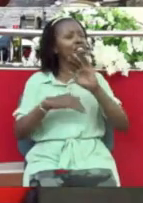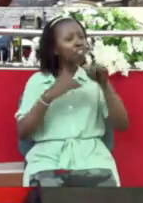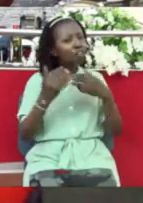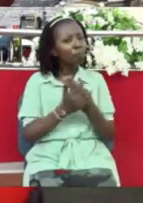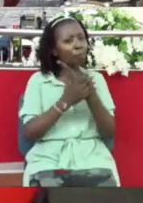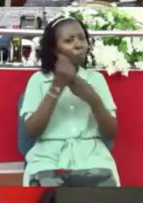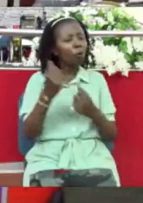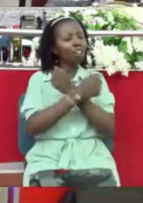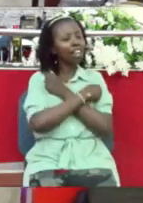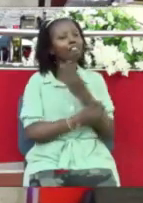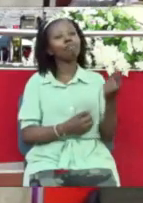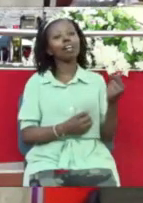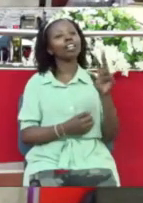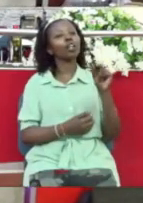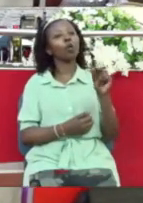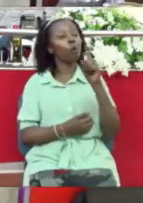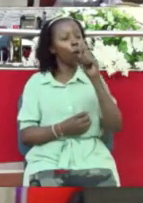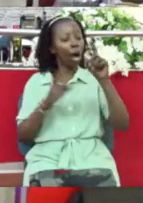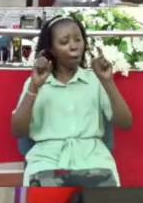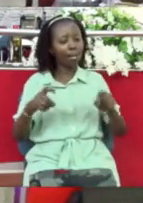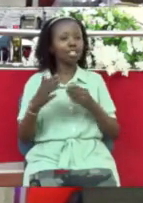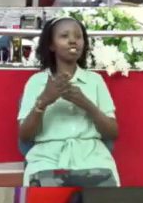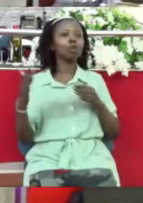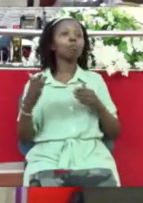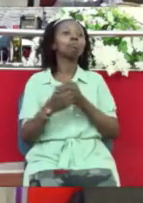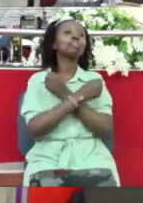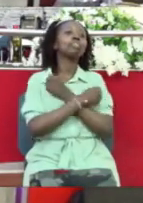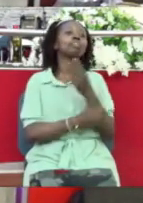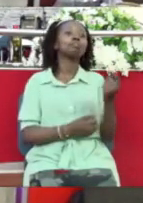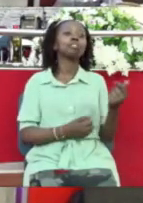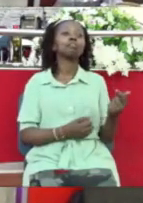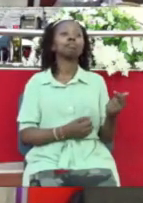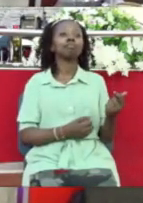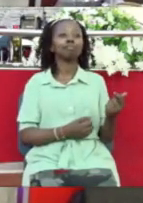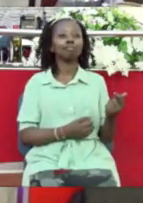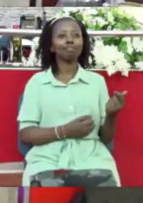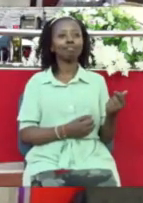if both of you love it, one of you must stop loving it.